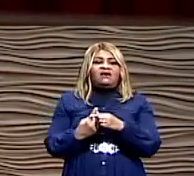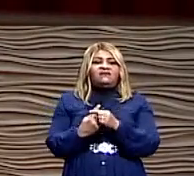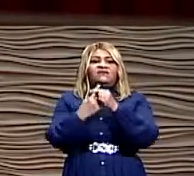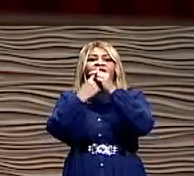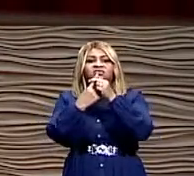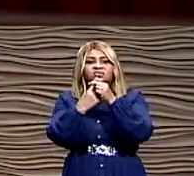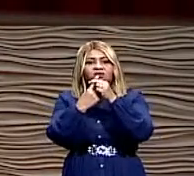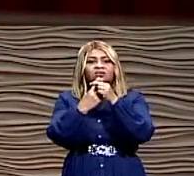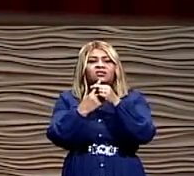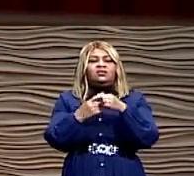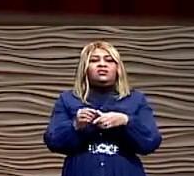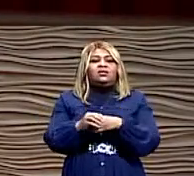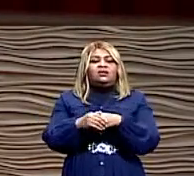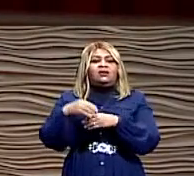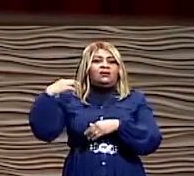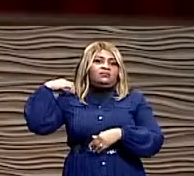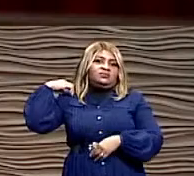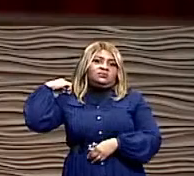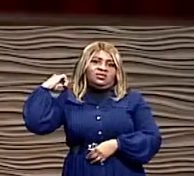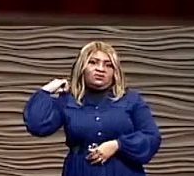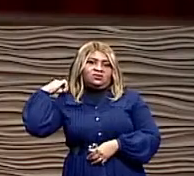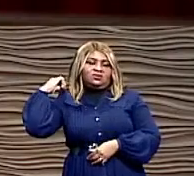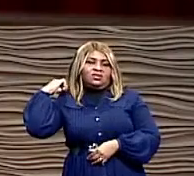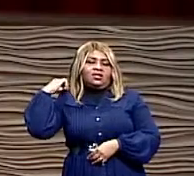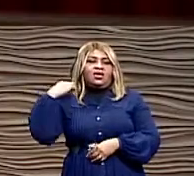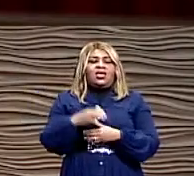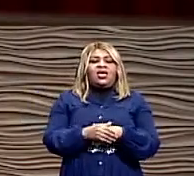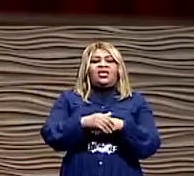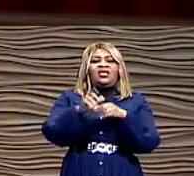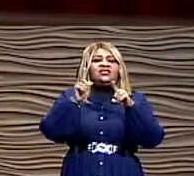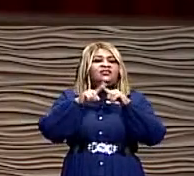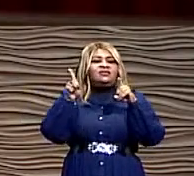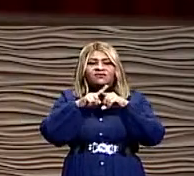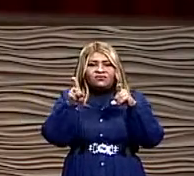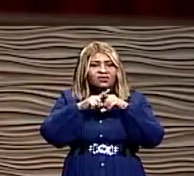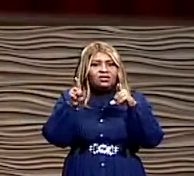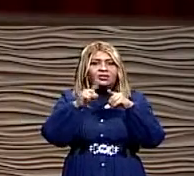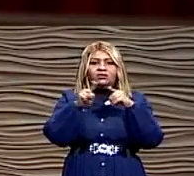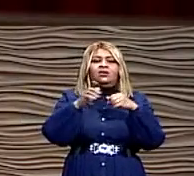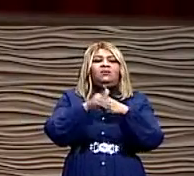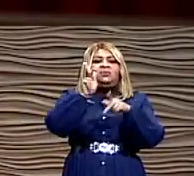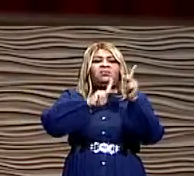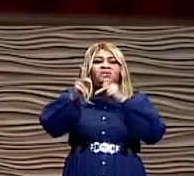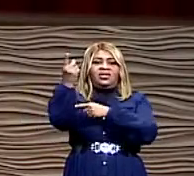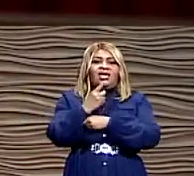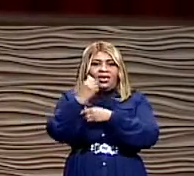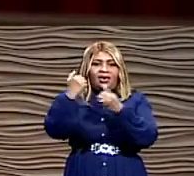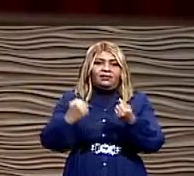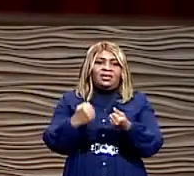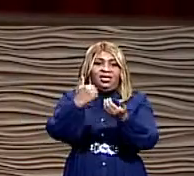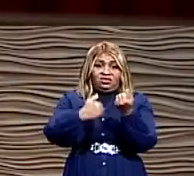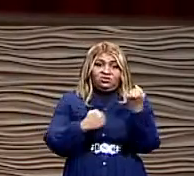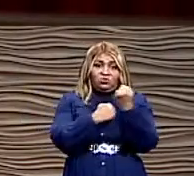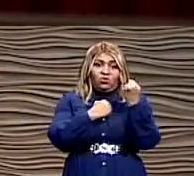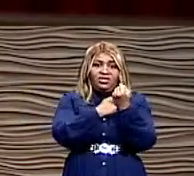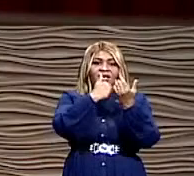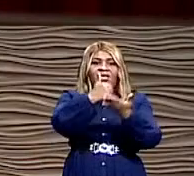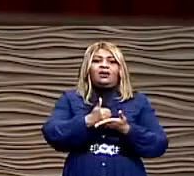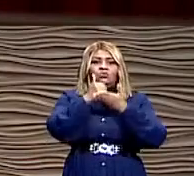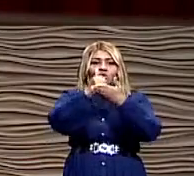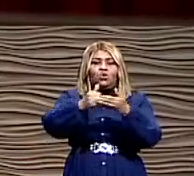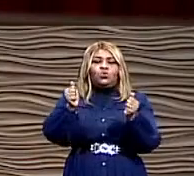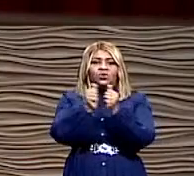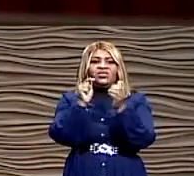Momentum Men. Thank you for the brothers from Kappa Alpha Psi and the Alpha Brothers. Thank you to Calvin and Patricia